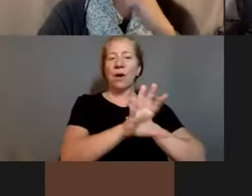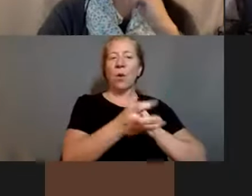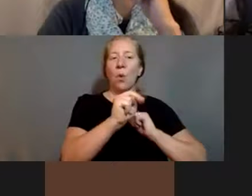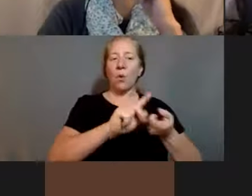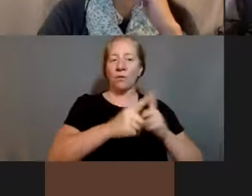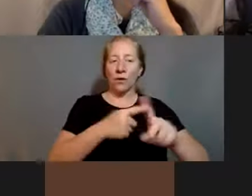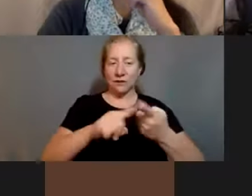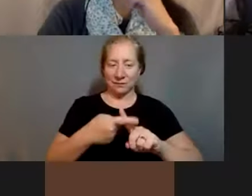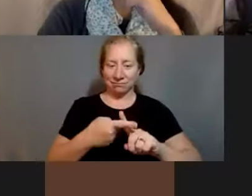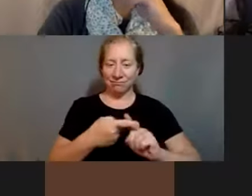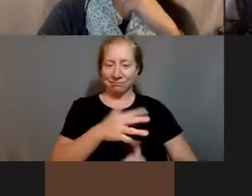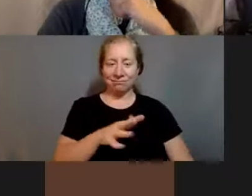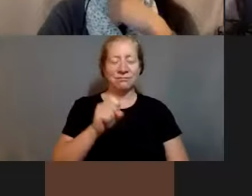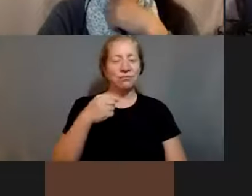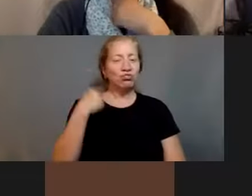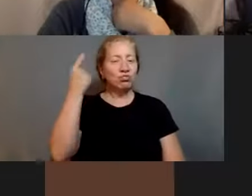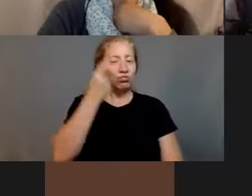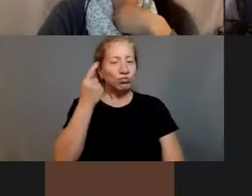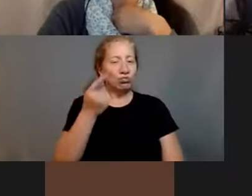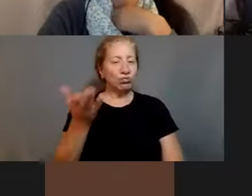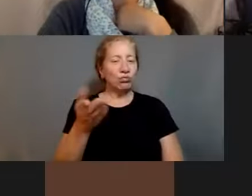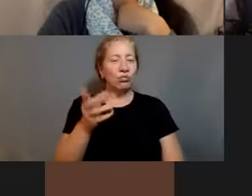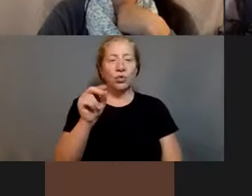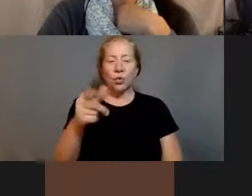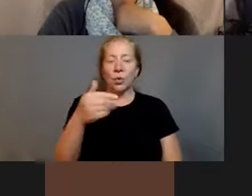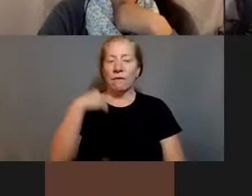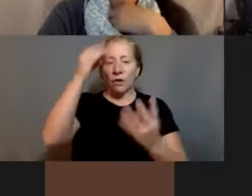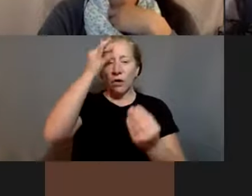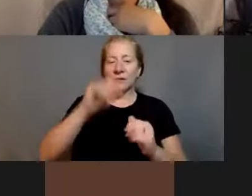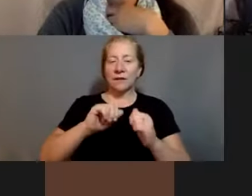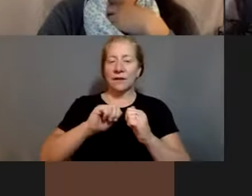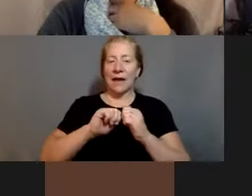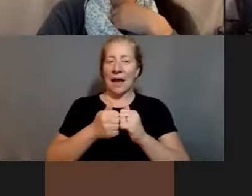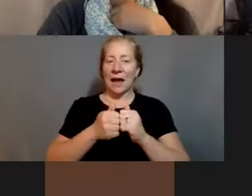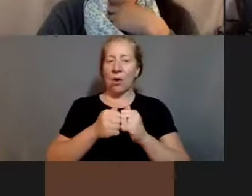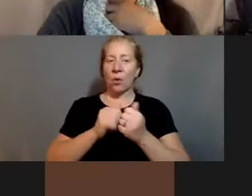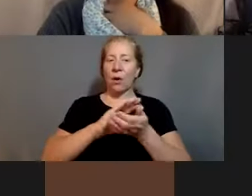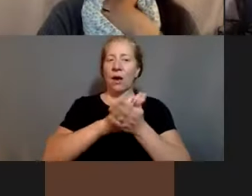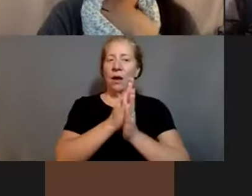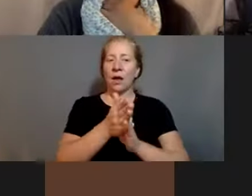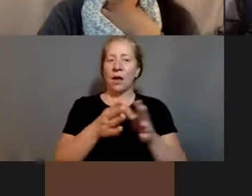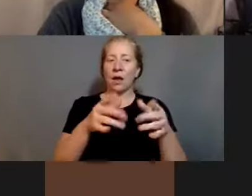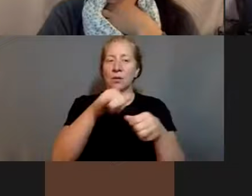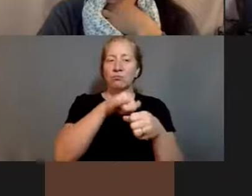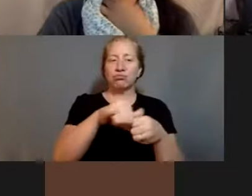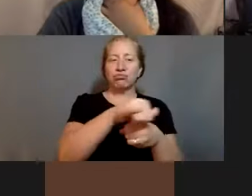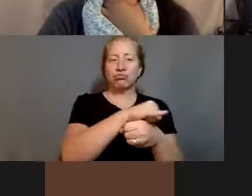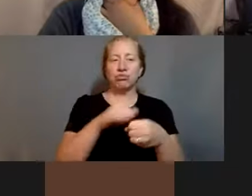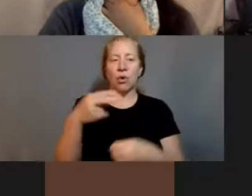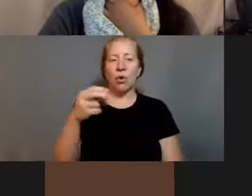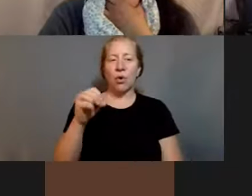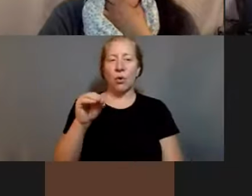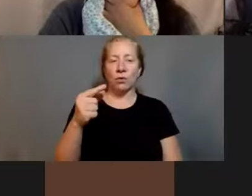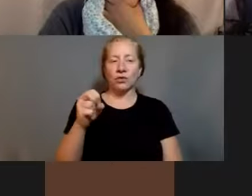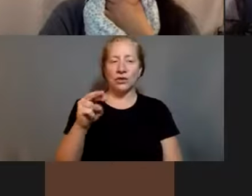So I was wondering if you had any thoughts about how homogeneous these groups tend to be in spaces like,